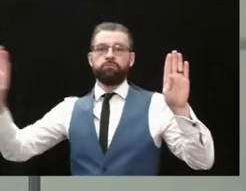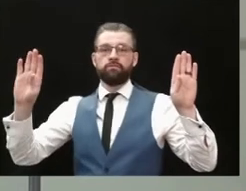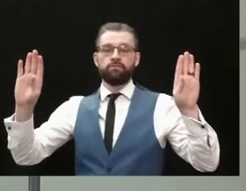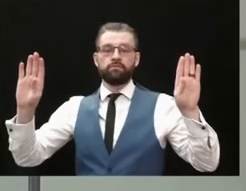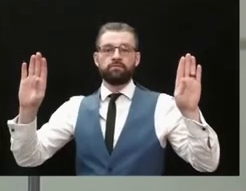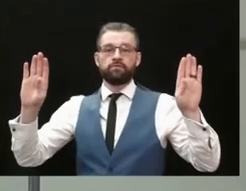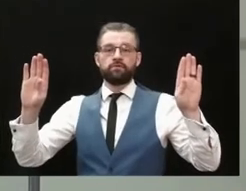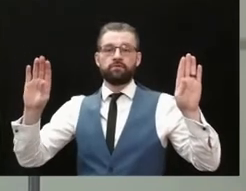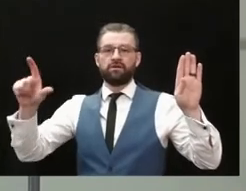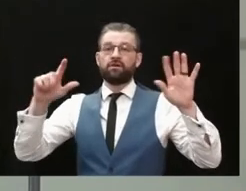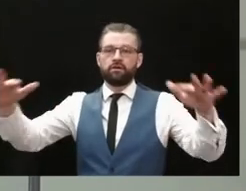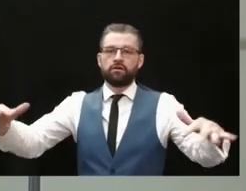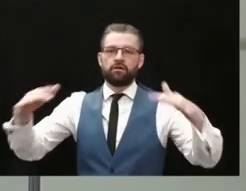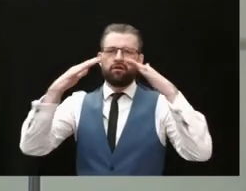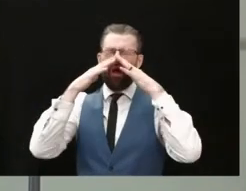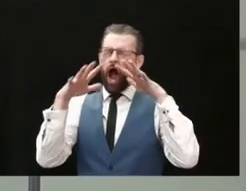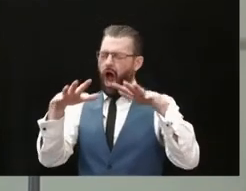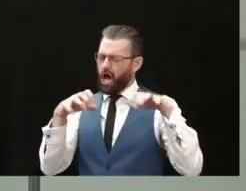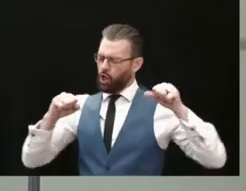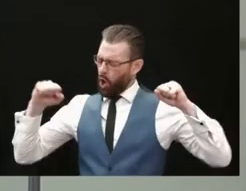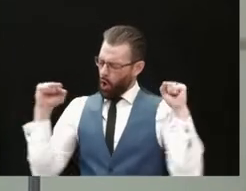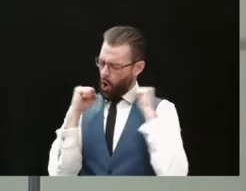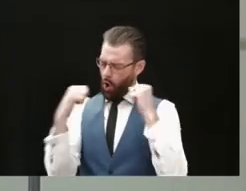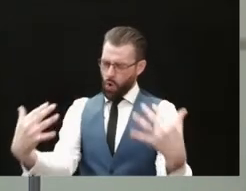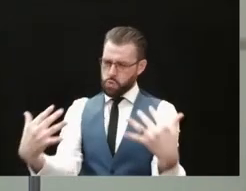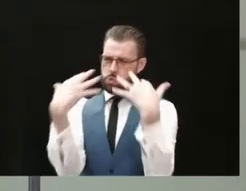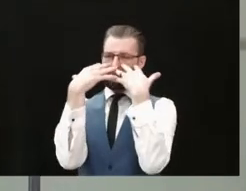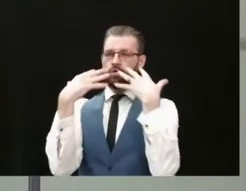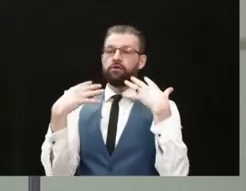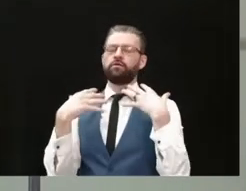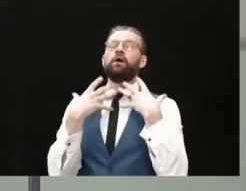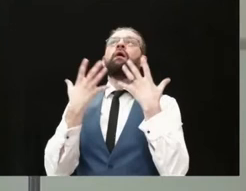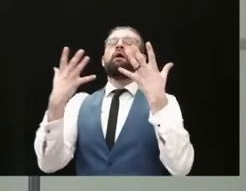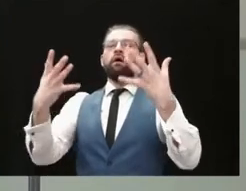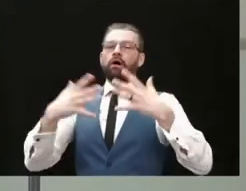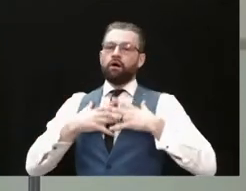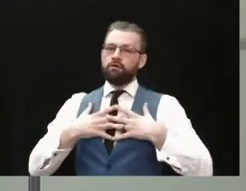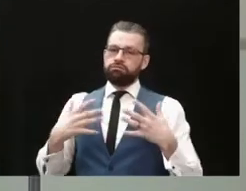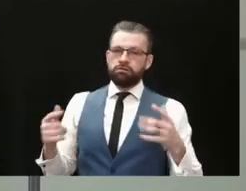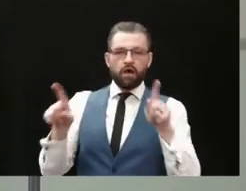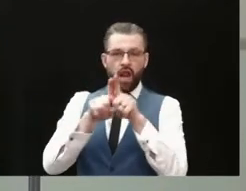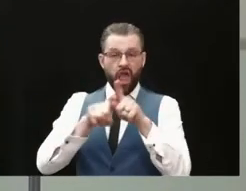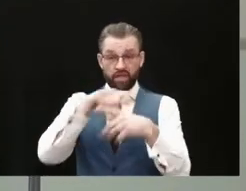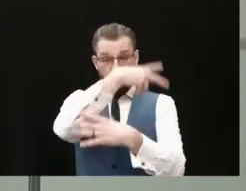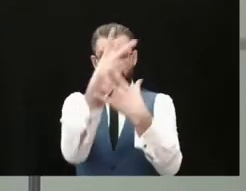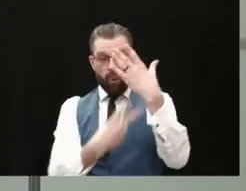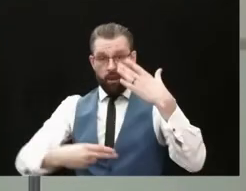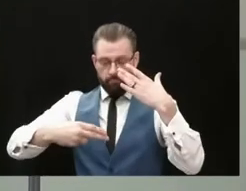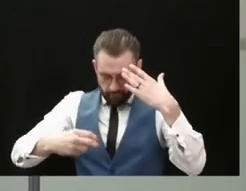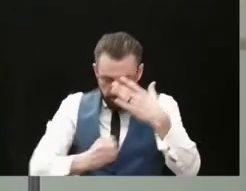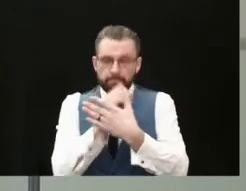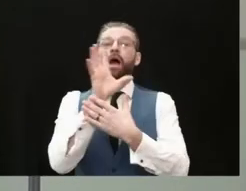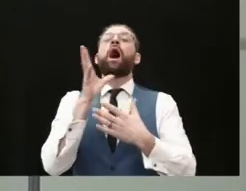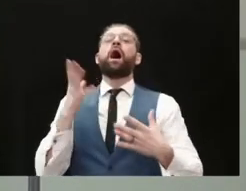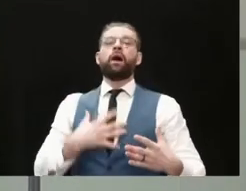it open, this great waft of ice cold air came into the cattle truck and you could breathe again. It's like diving into a swimming pool and coming